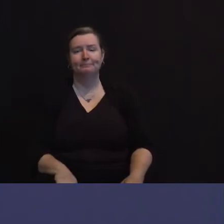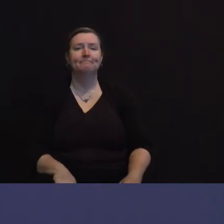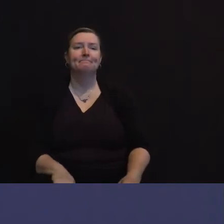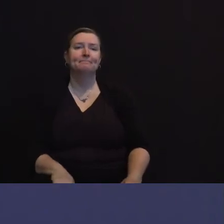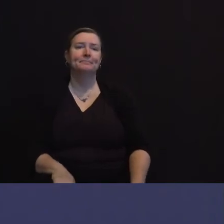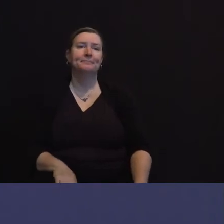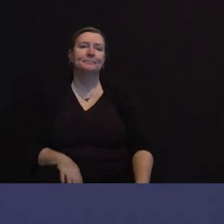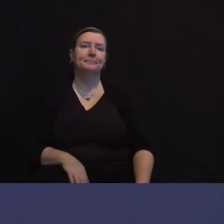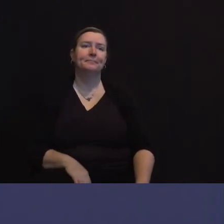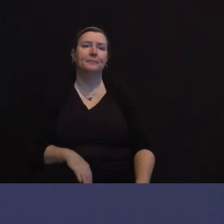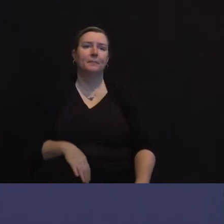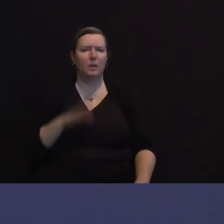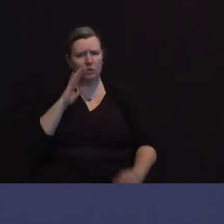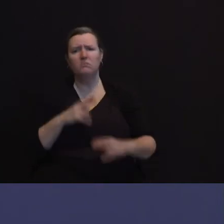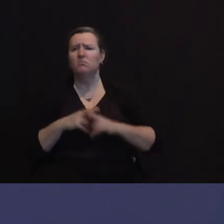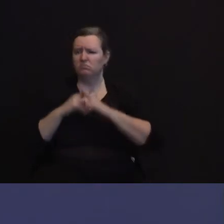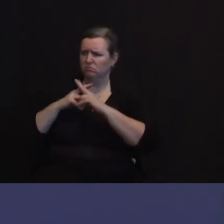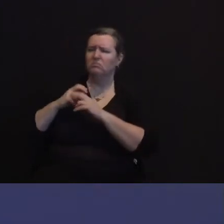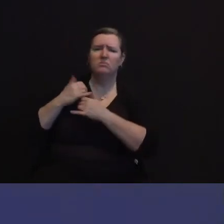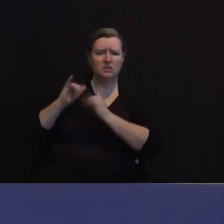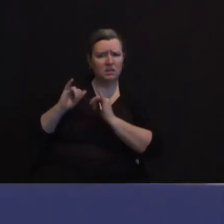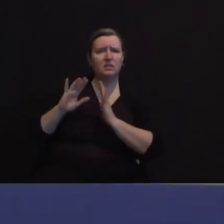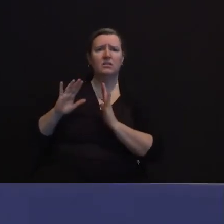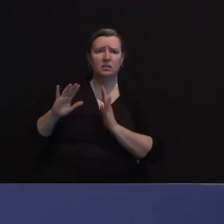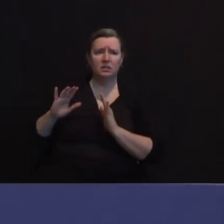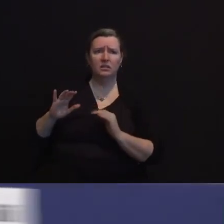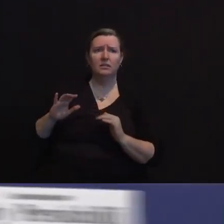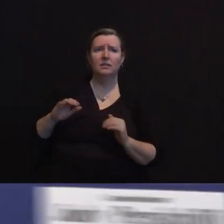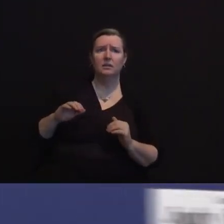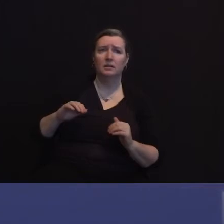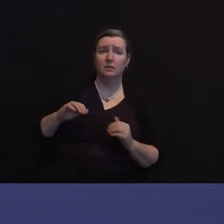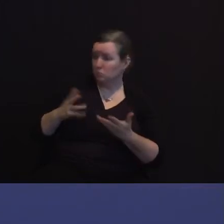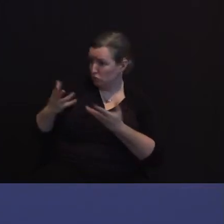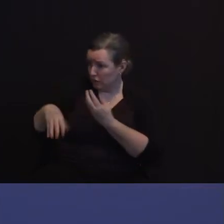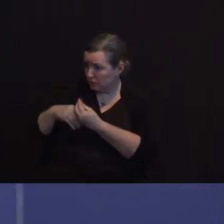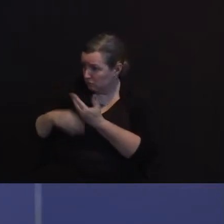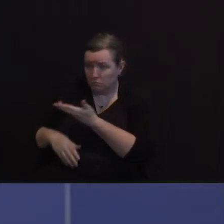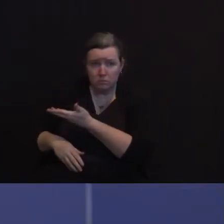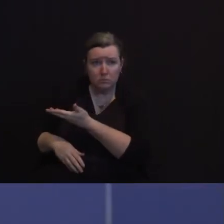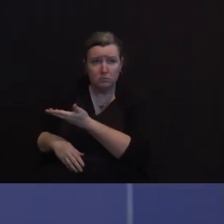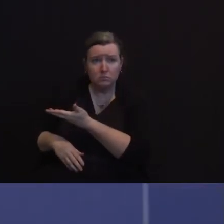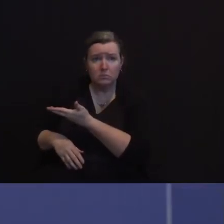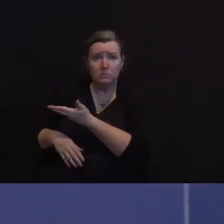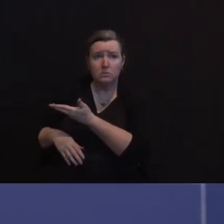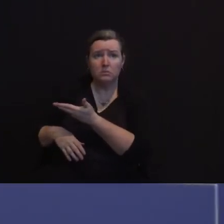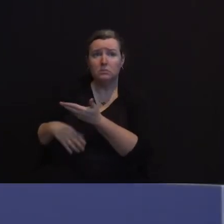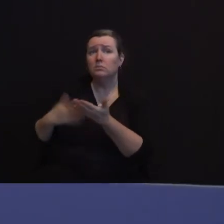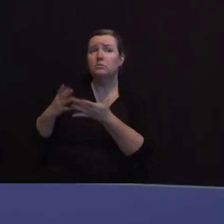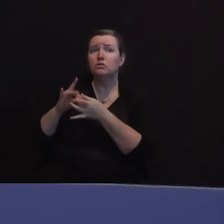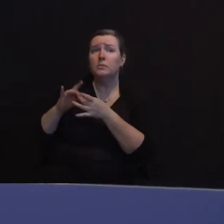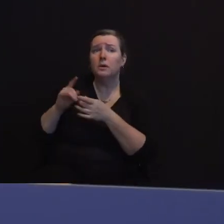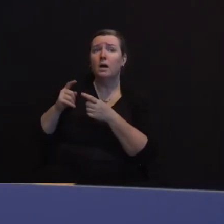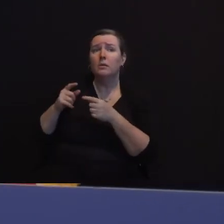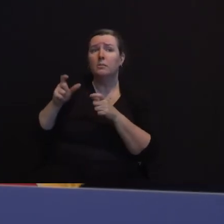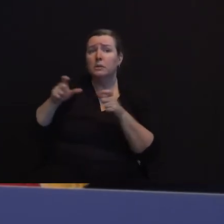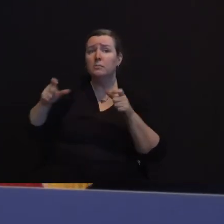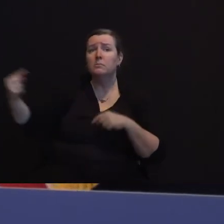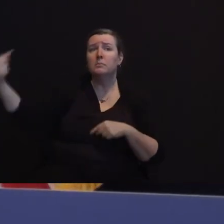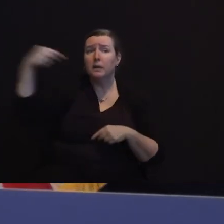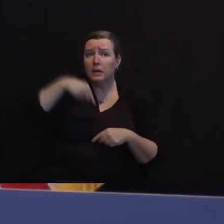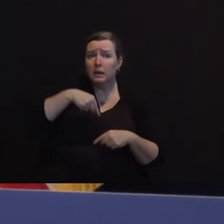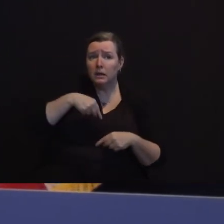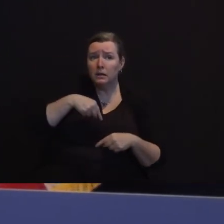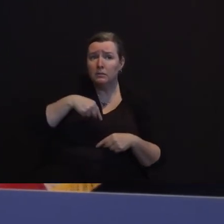way to put it? Yeah. If I could make one other point, we've been talking about, when people should come back for, what's the right time to come back